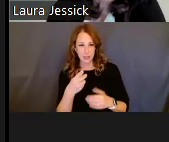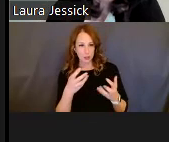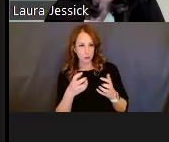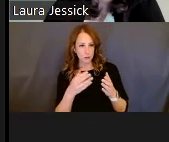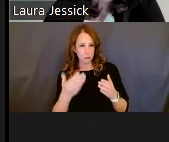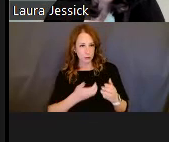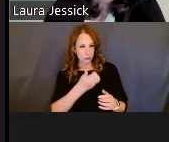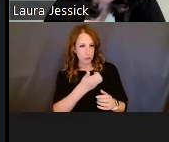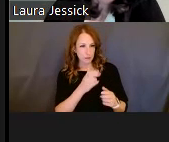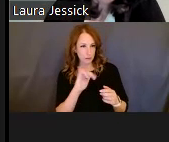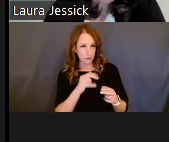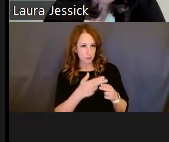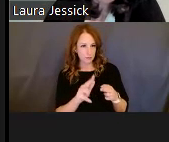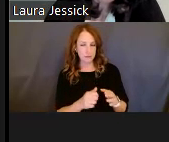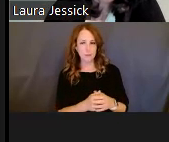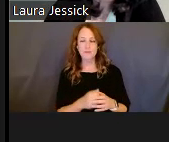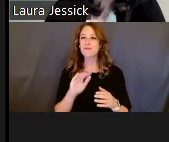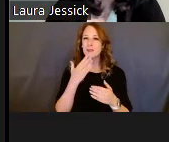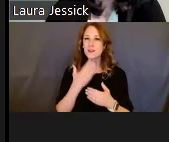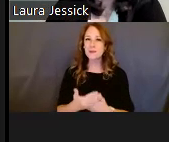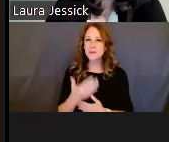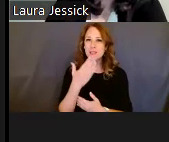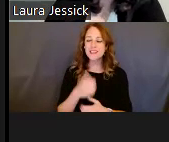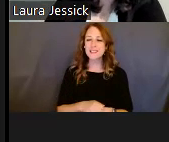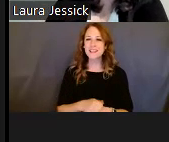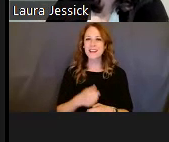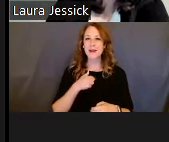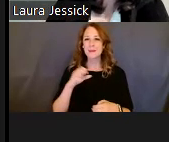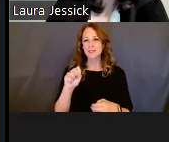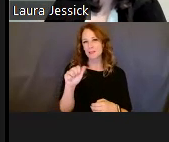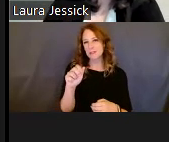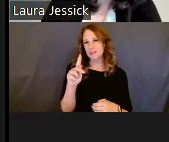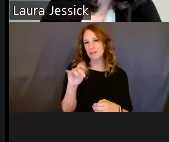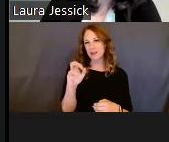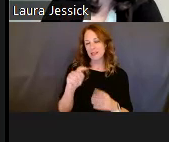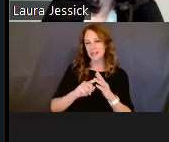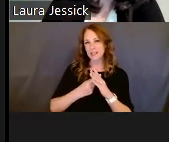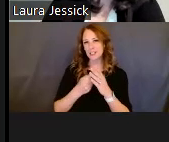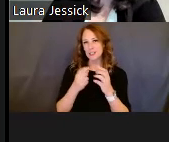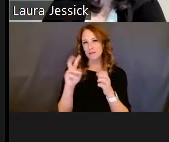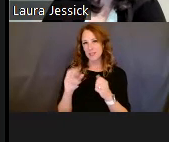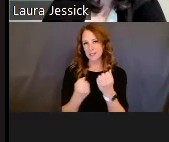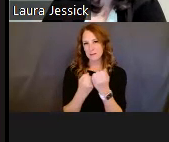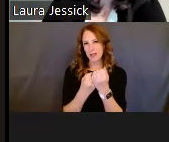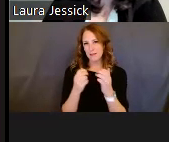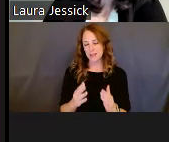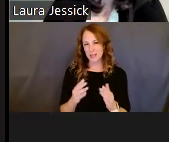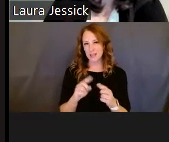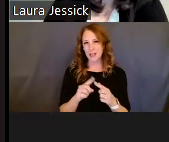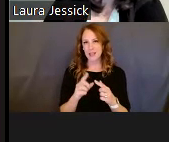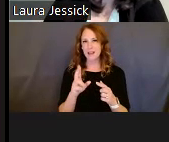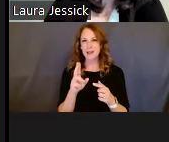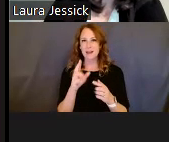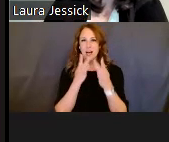well? Yeah, good morning, everyone. I am the Sexual Assault Kit Initiative Victim Advocate. I'm also the Underserved Populations